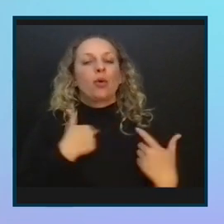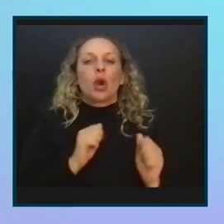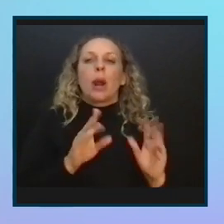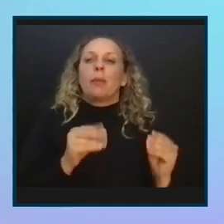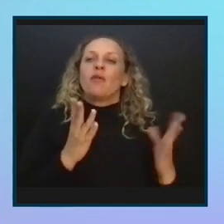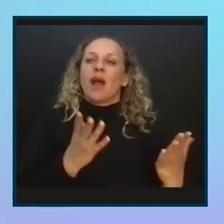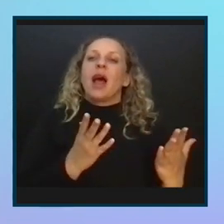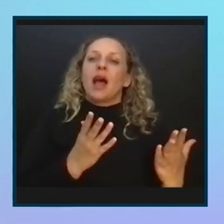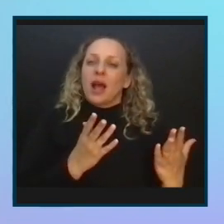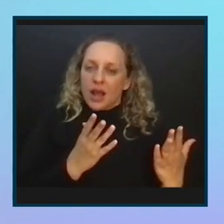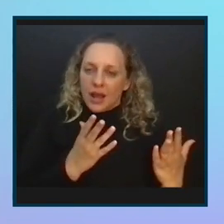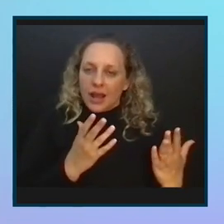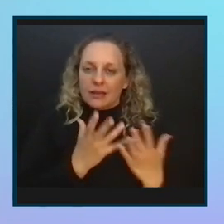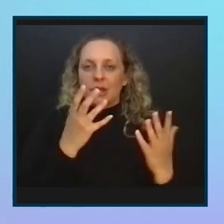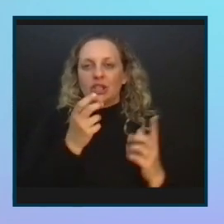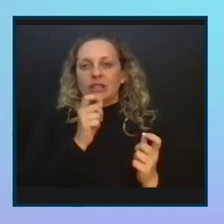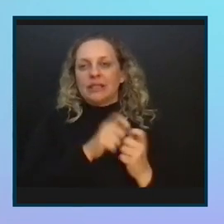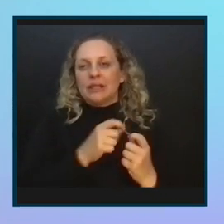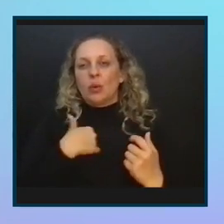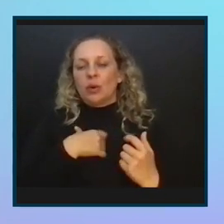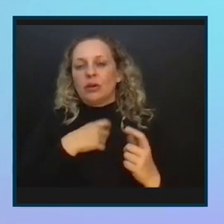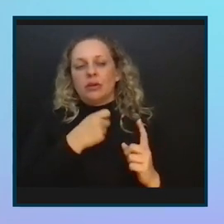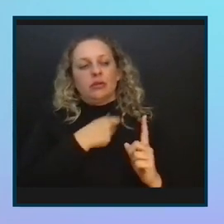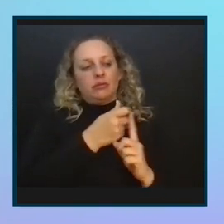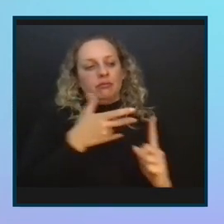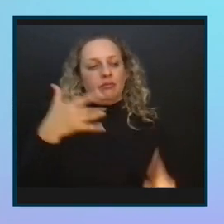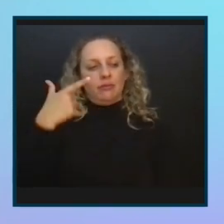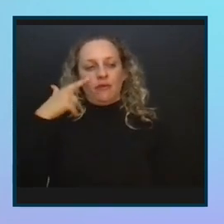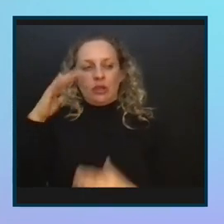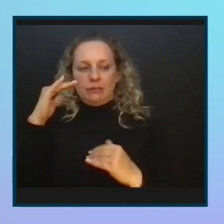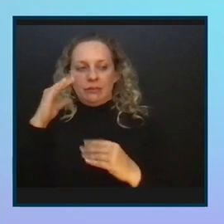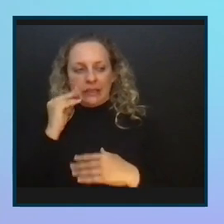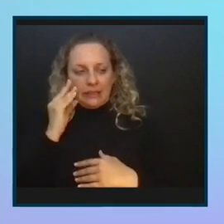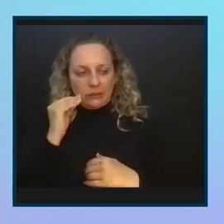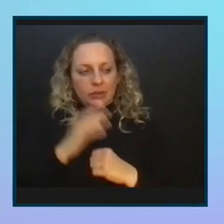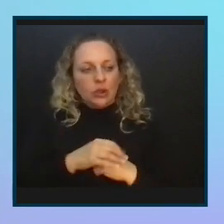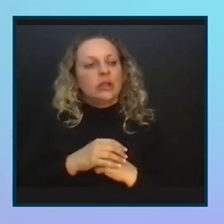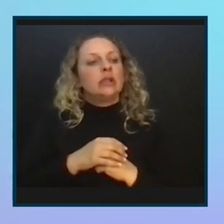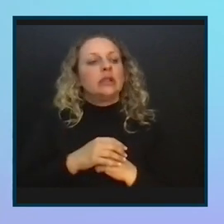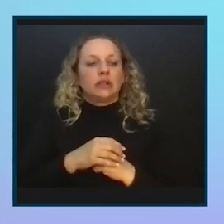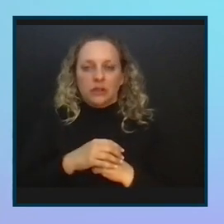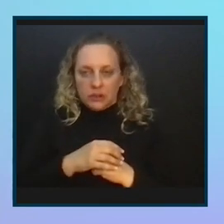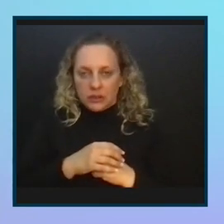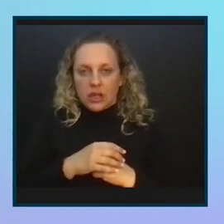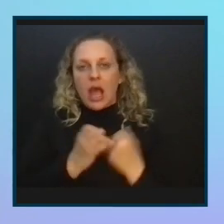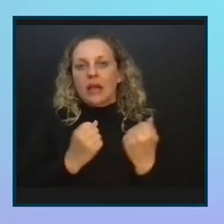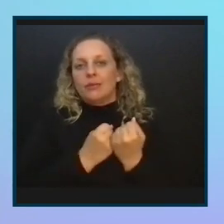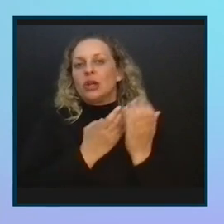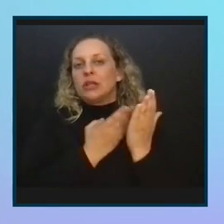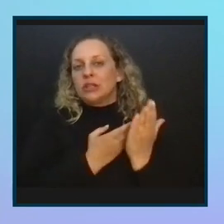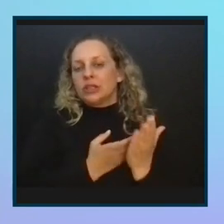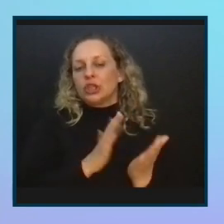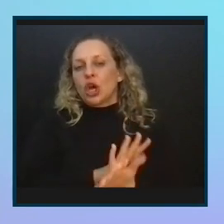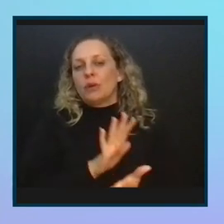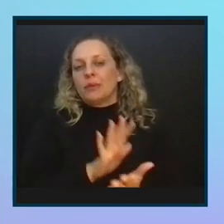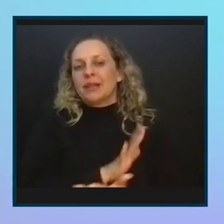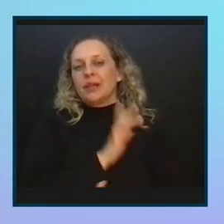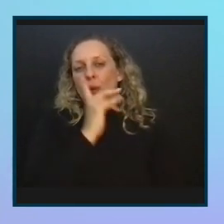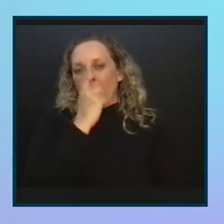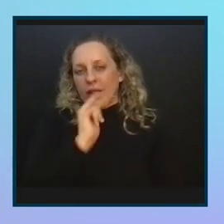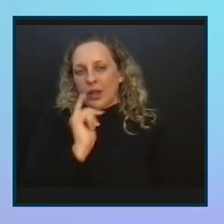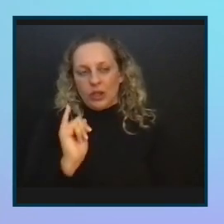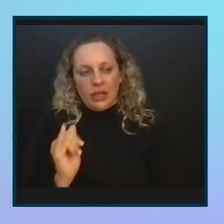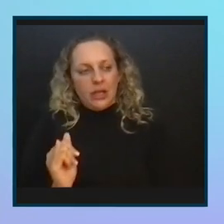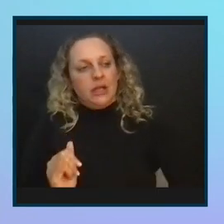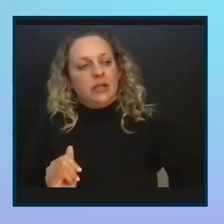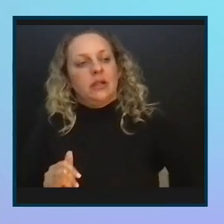provide as much detail as we can for the expected experience and supporting documentation for what that can look